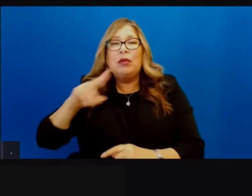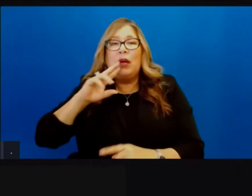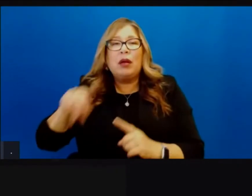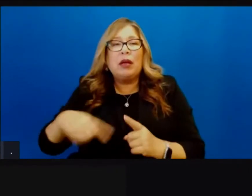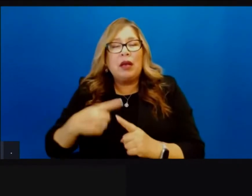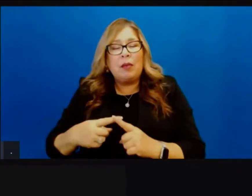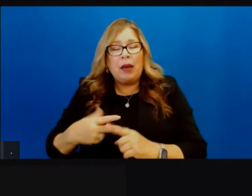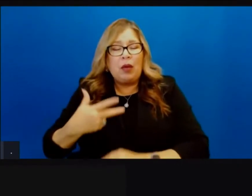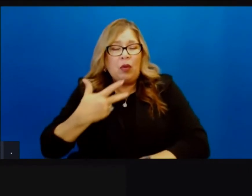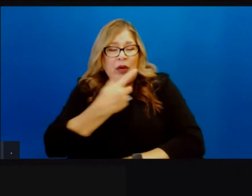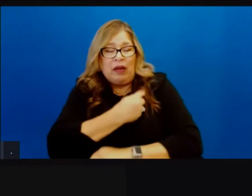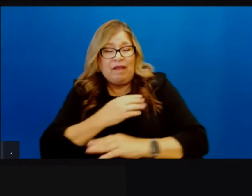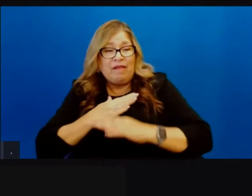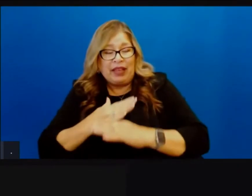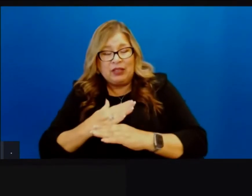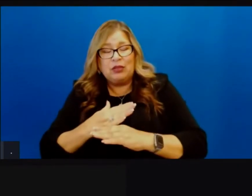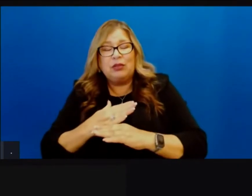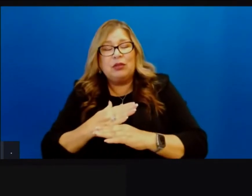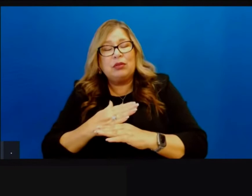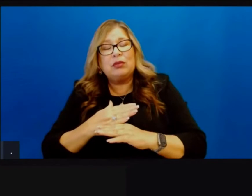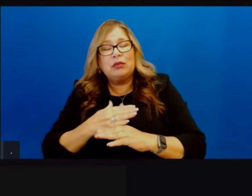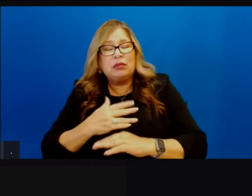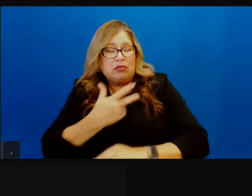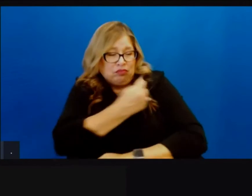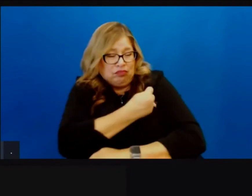is still quite good, that